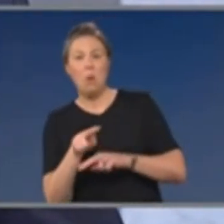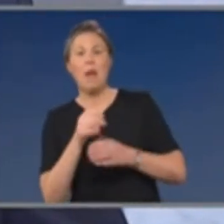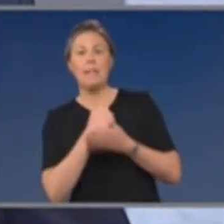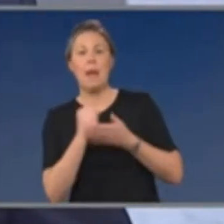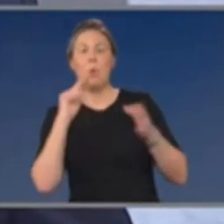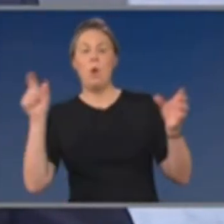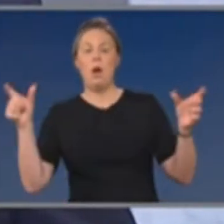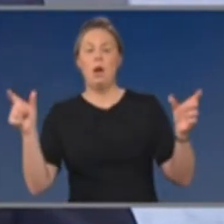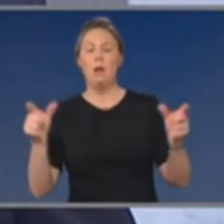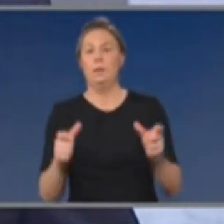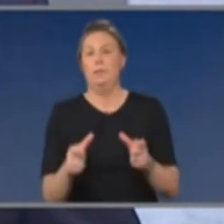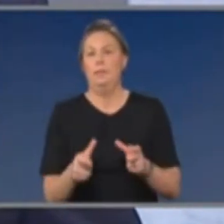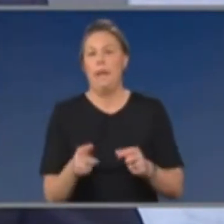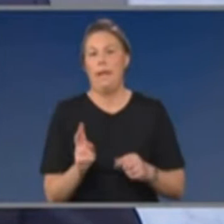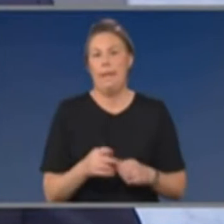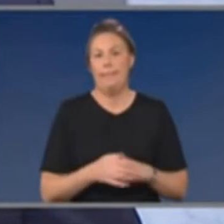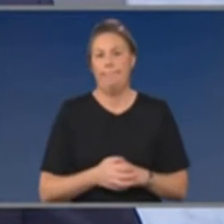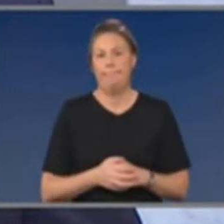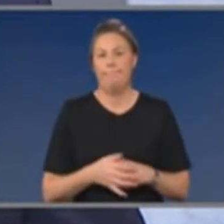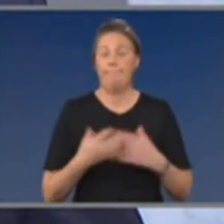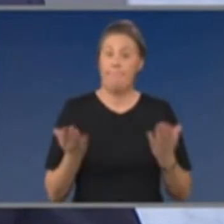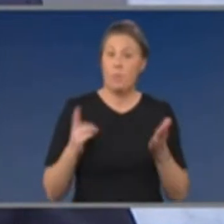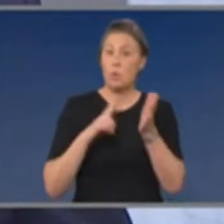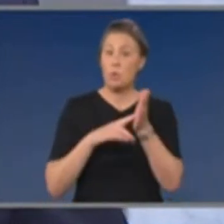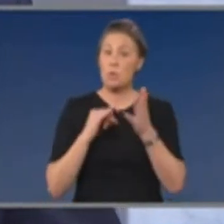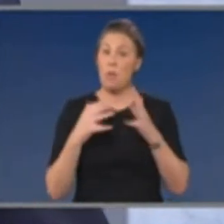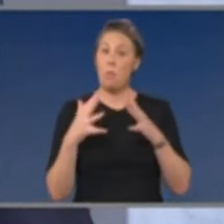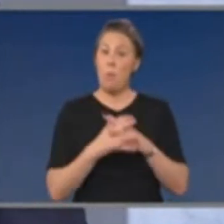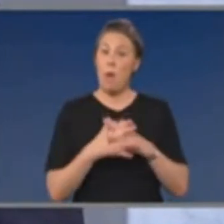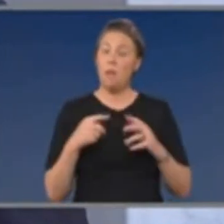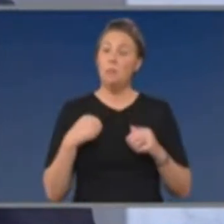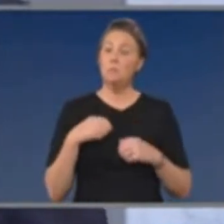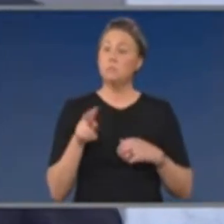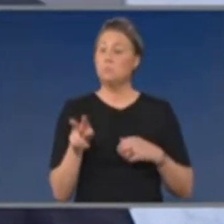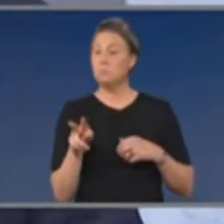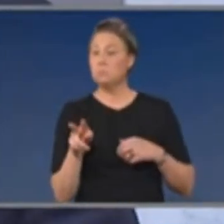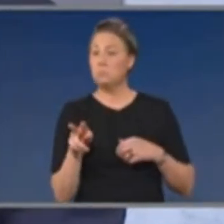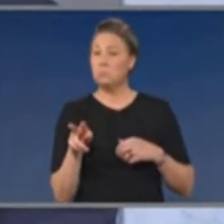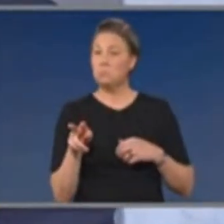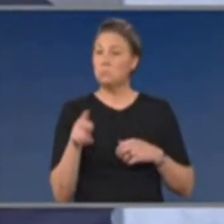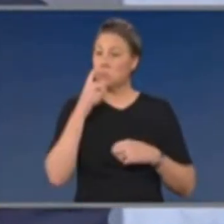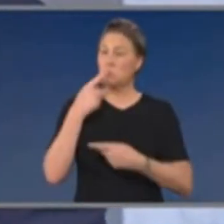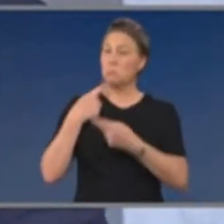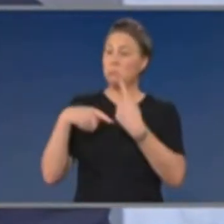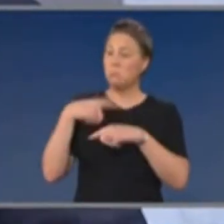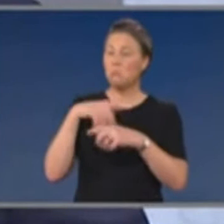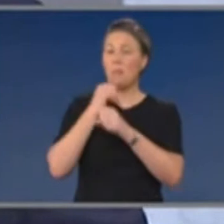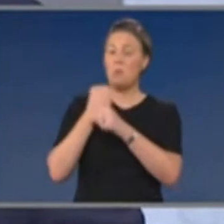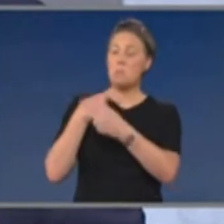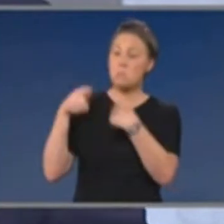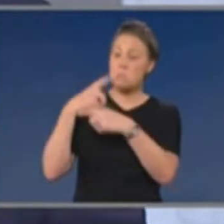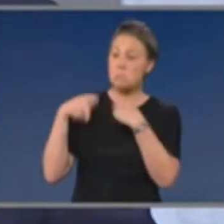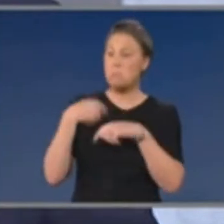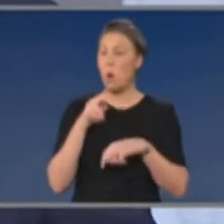is a big setback in Victoria. In New South Wales, I'm encouraged by the information and news that I'm getting from the Premier there